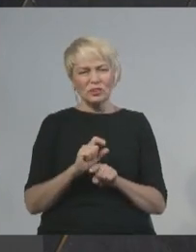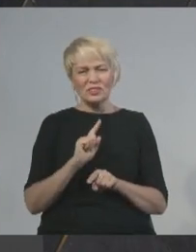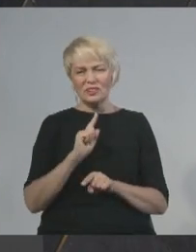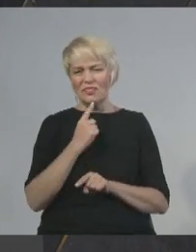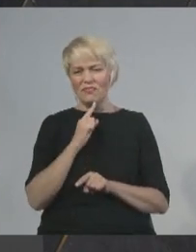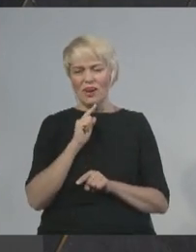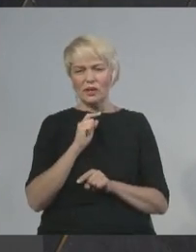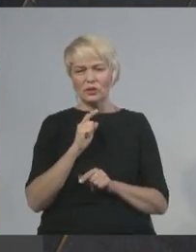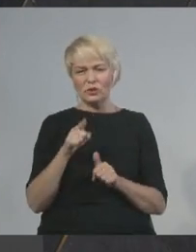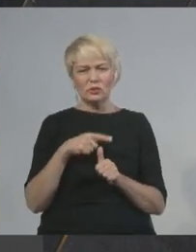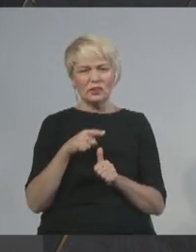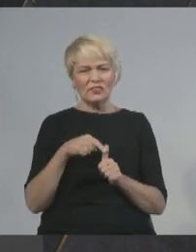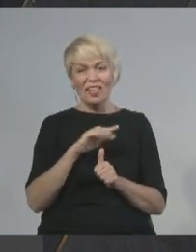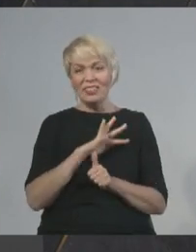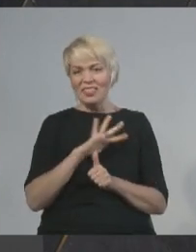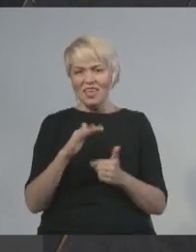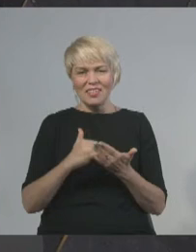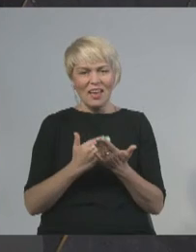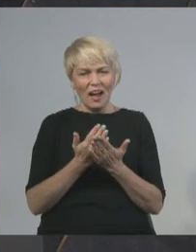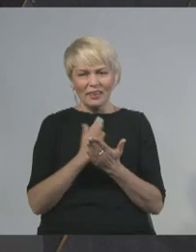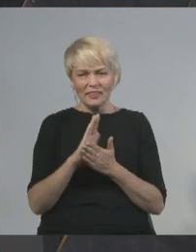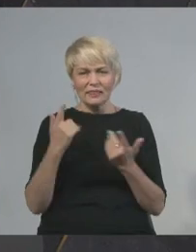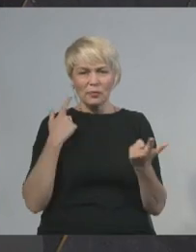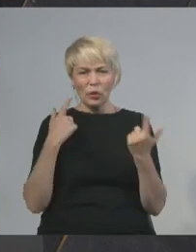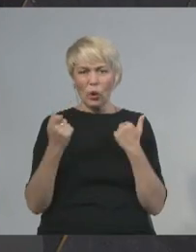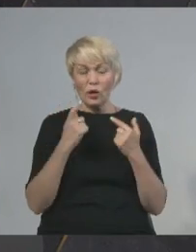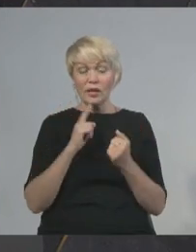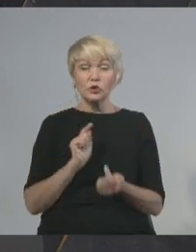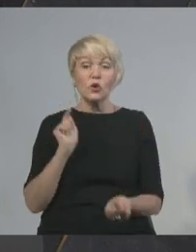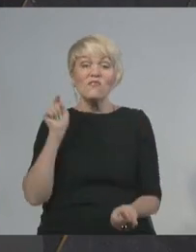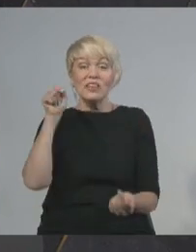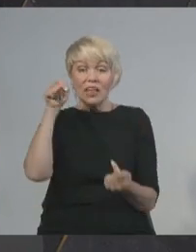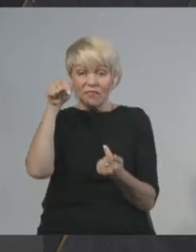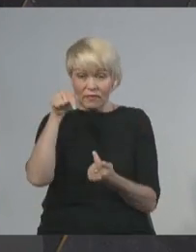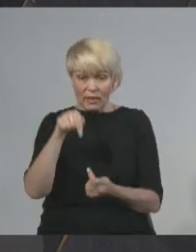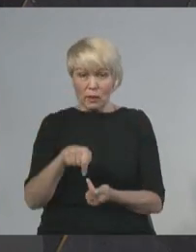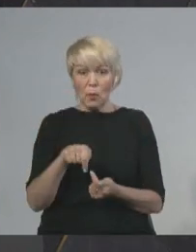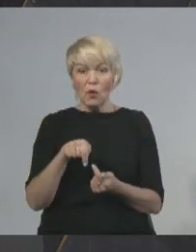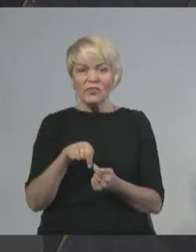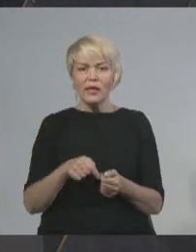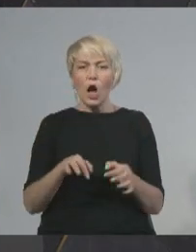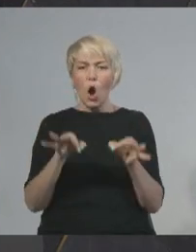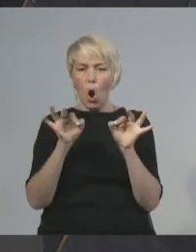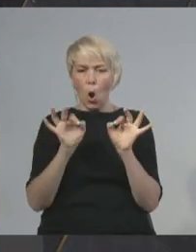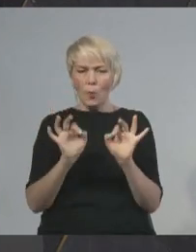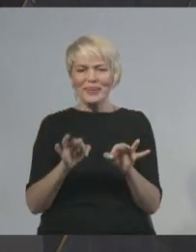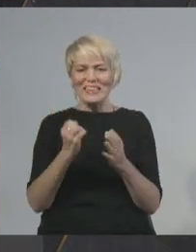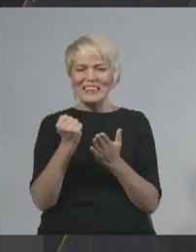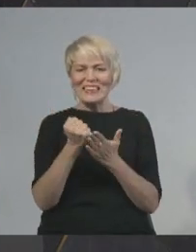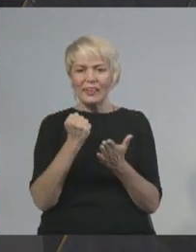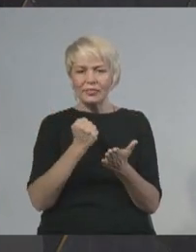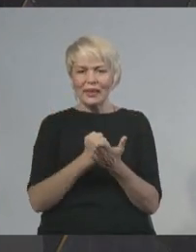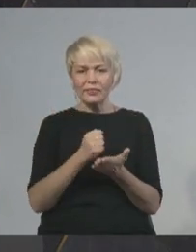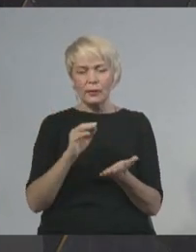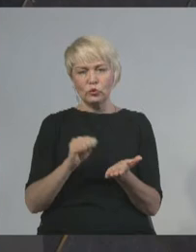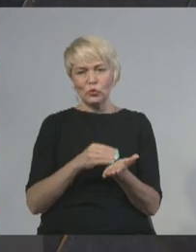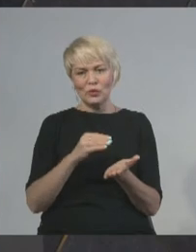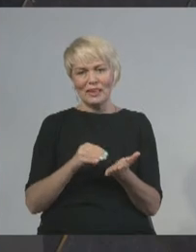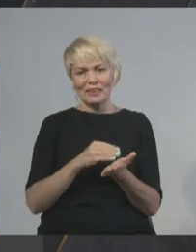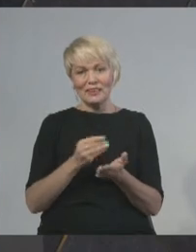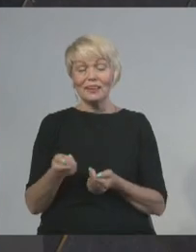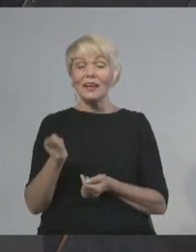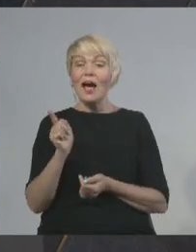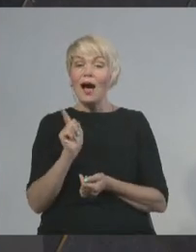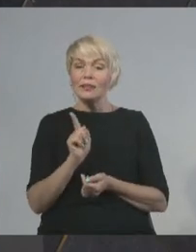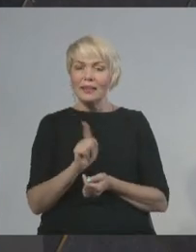it is very difficult to tell to say that this content is not of high